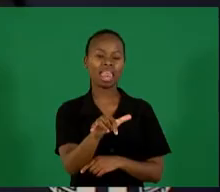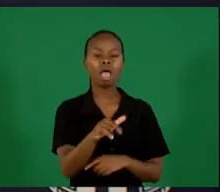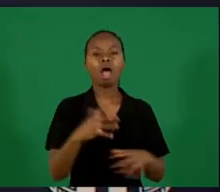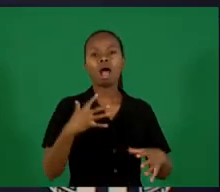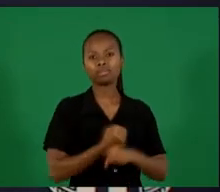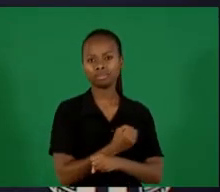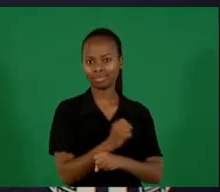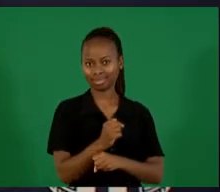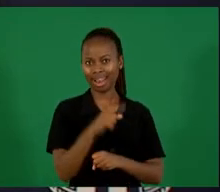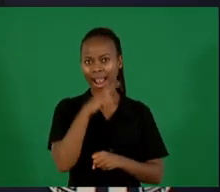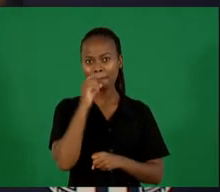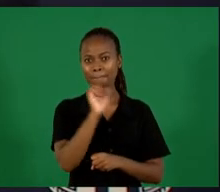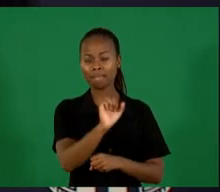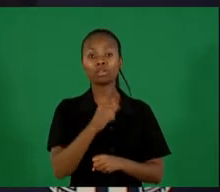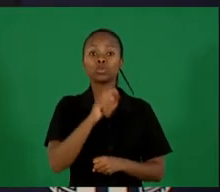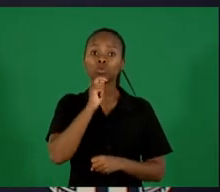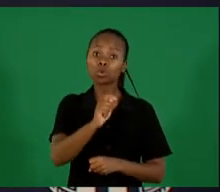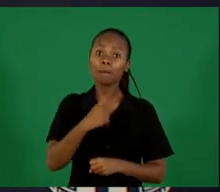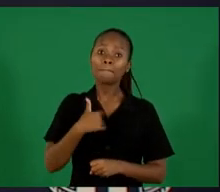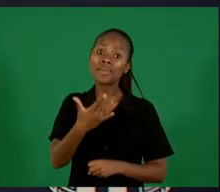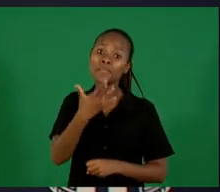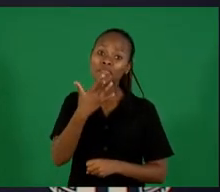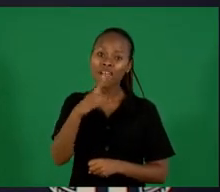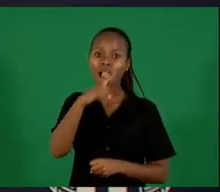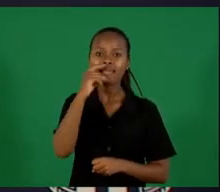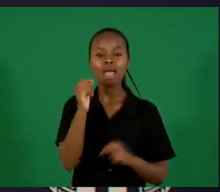the people's names in full, but okay, I'll use Veli.